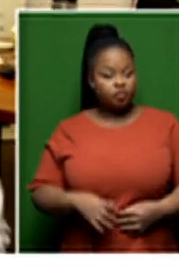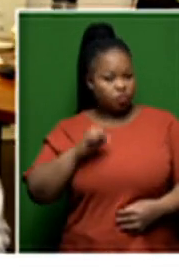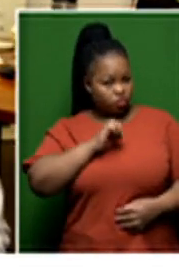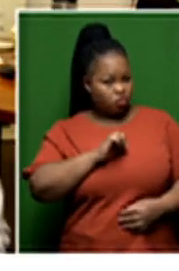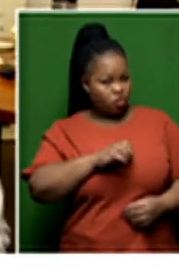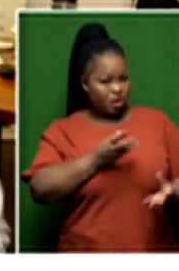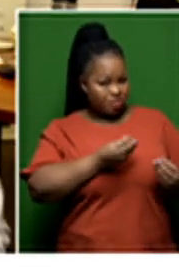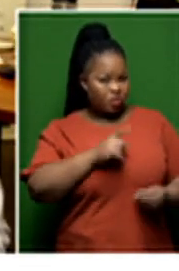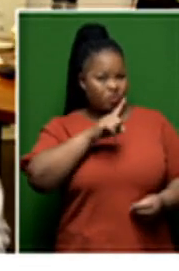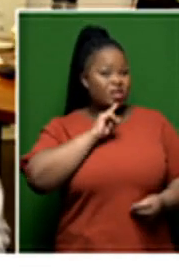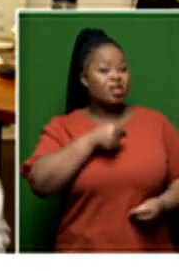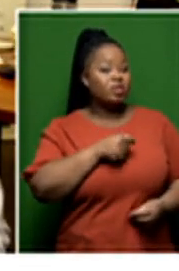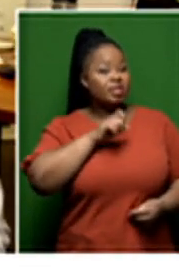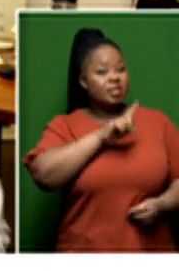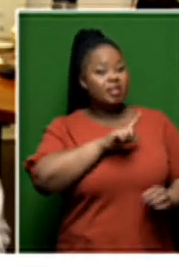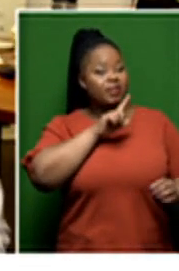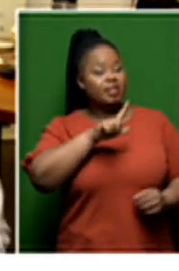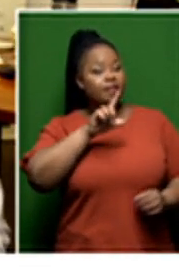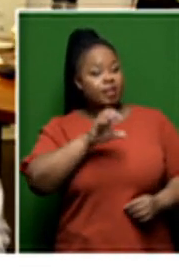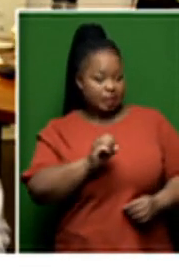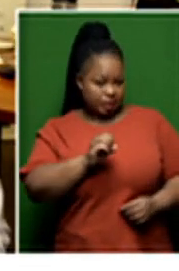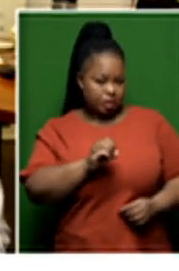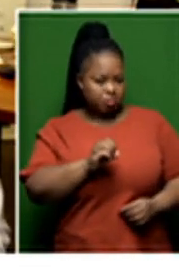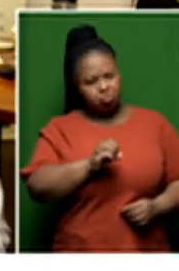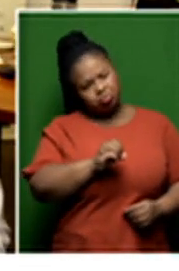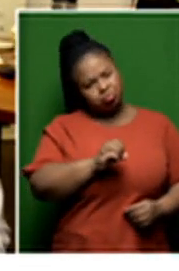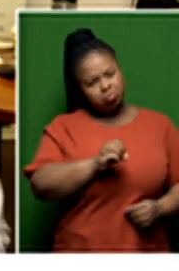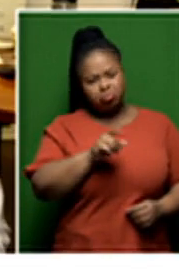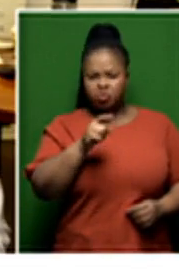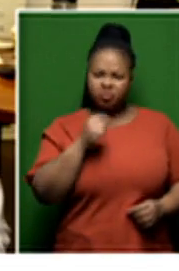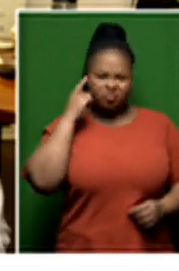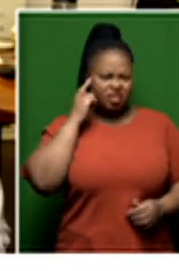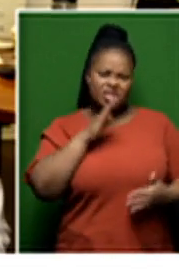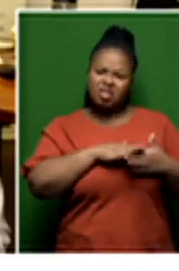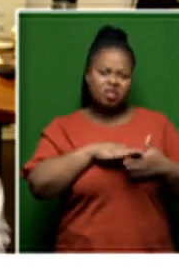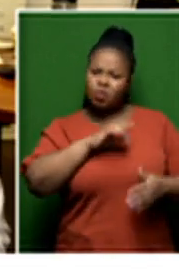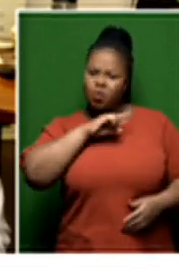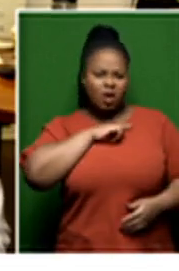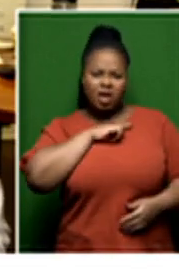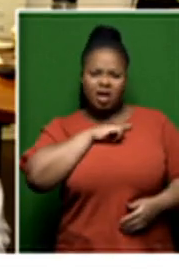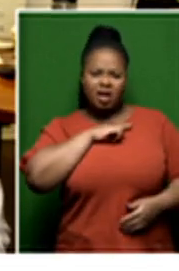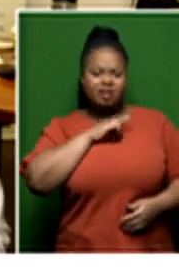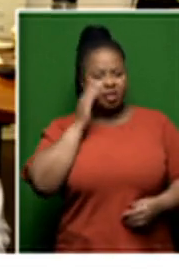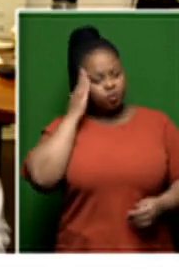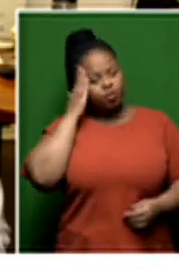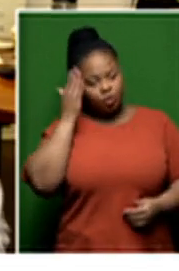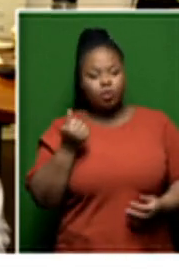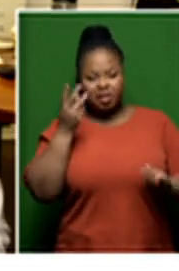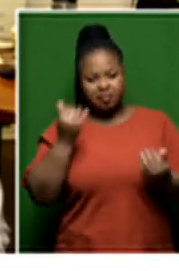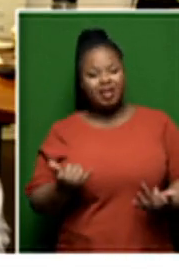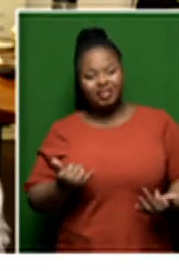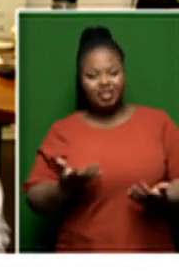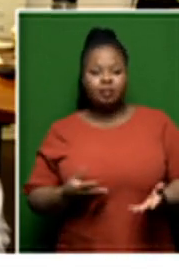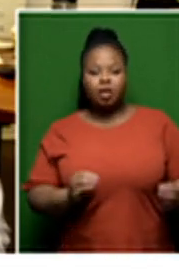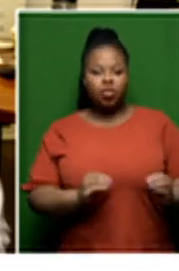numbers, 1,770 odd, what is the reason, quite apart from the budgetary issues, as to